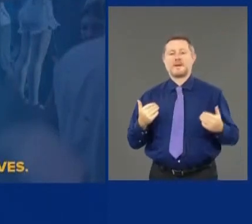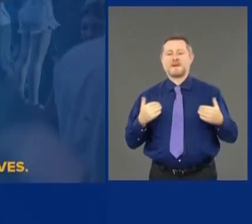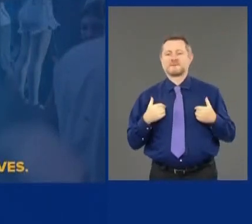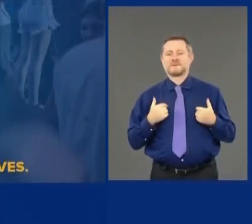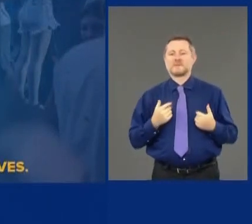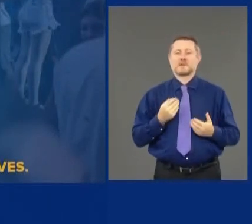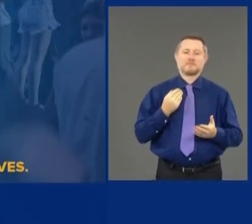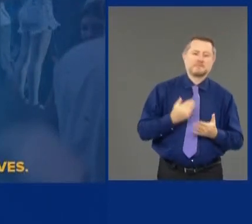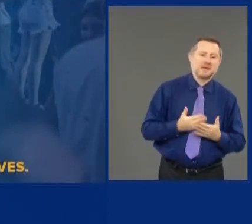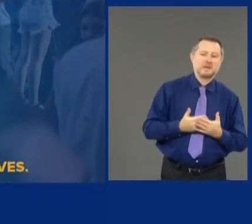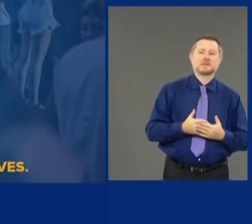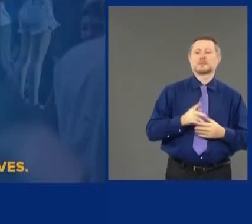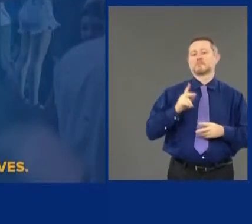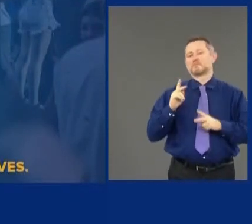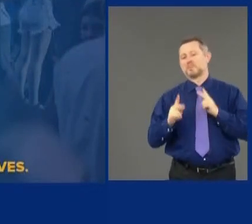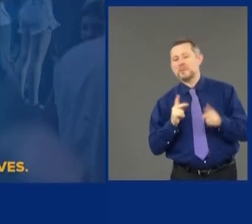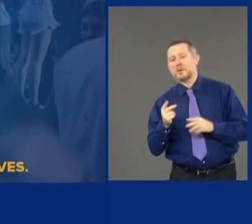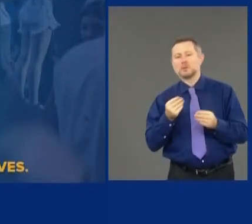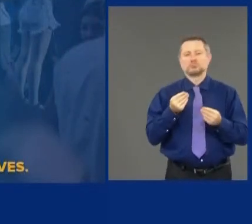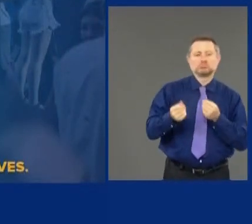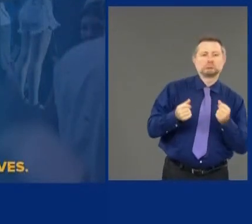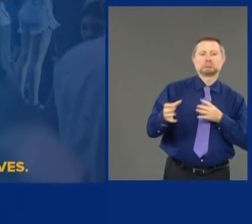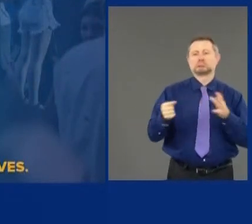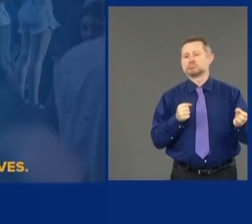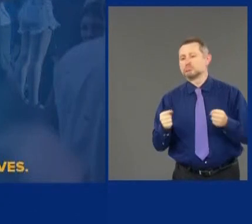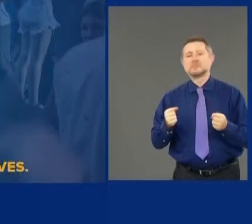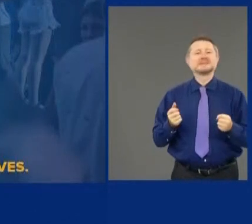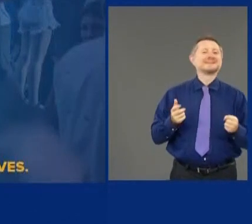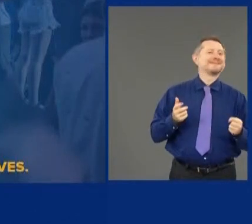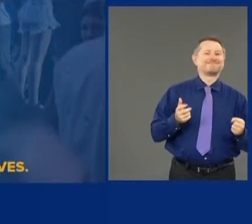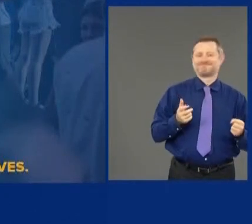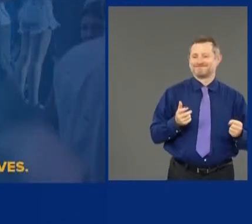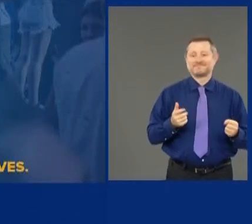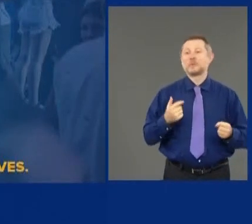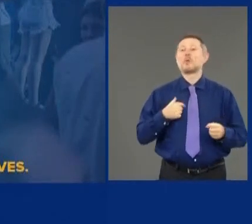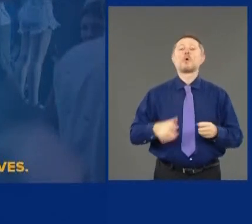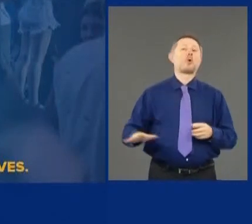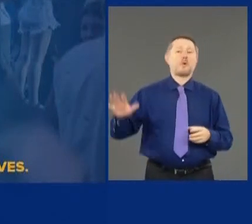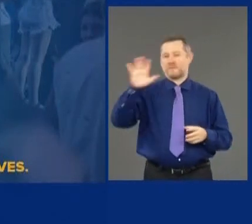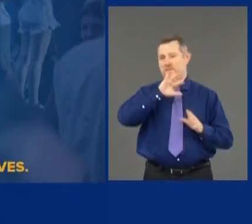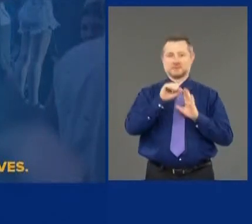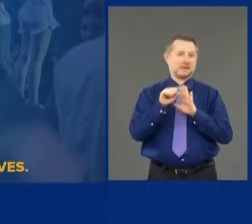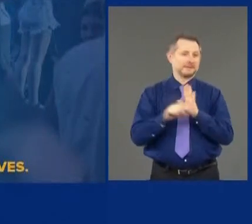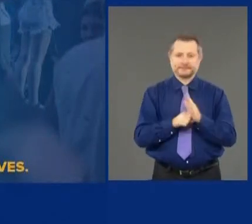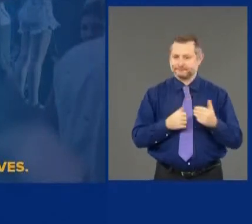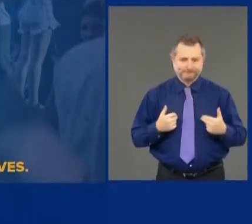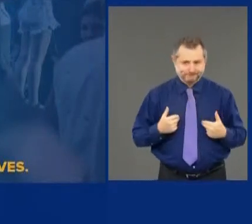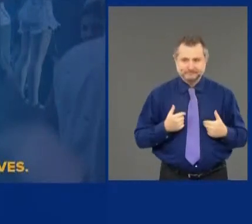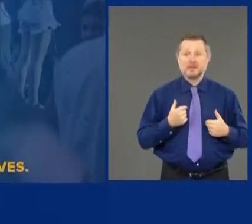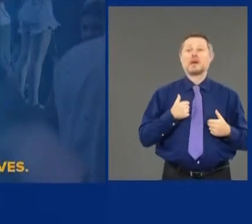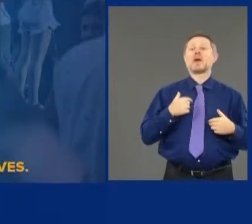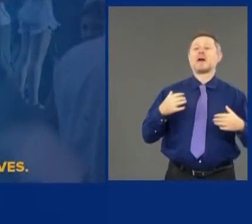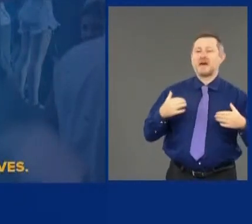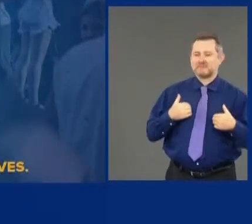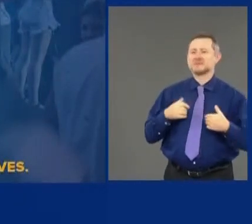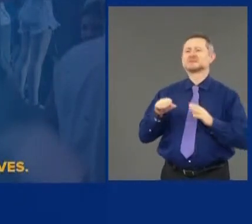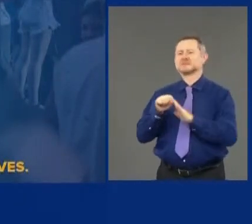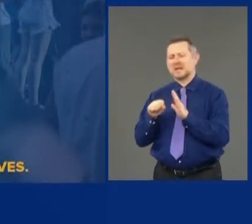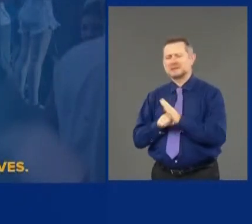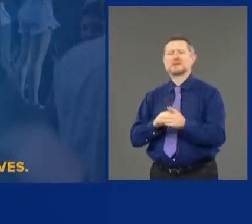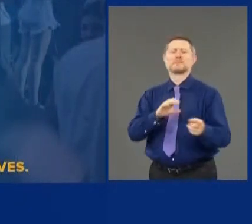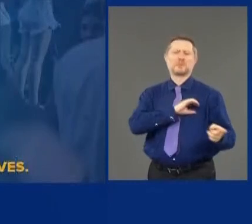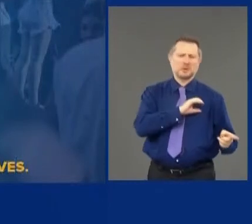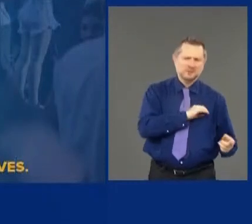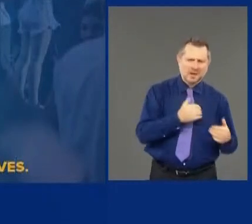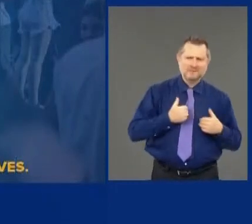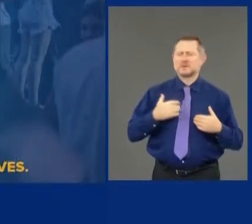the personnel, to do this statewide. We have state police, we have health inspectors,